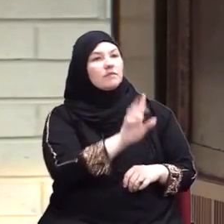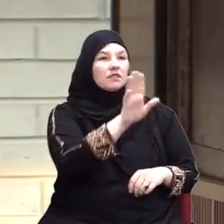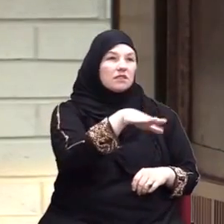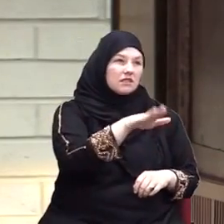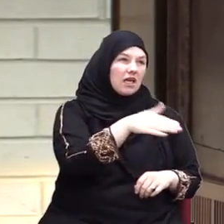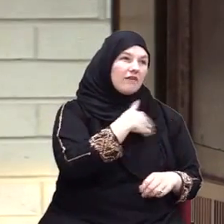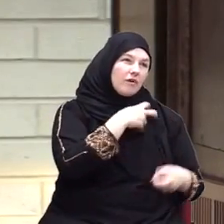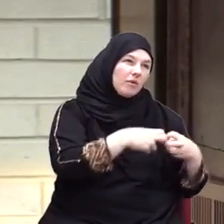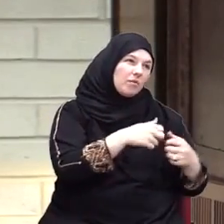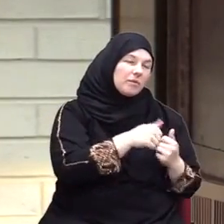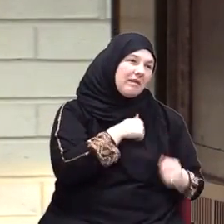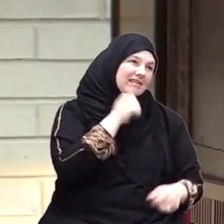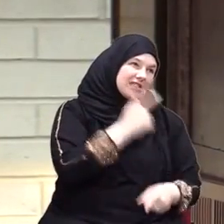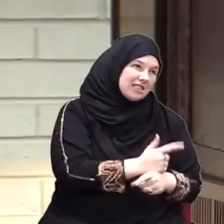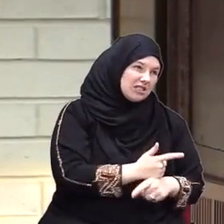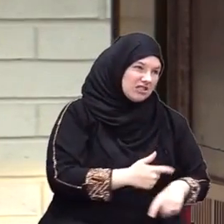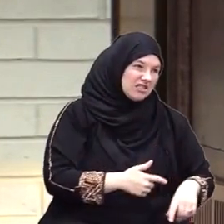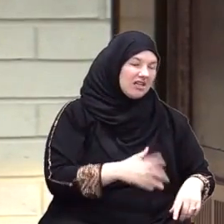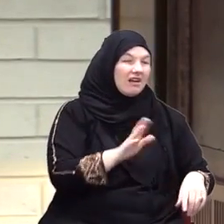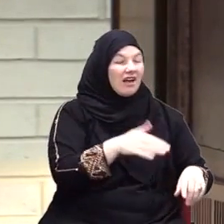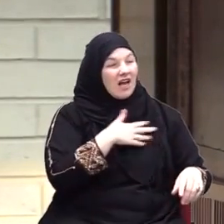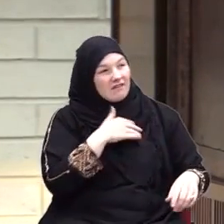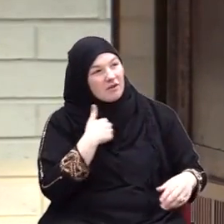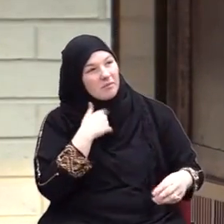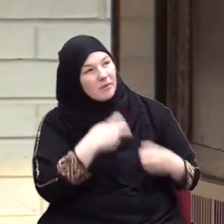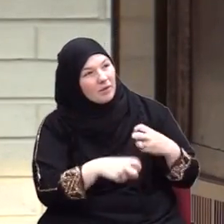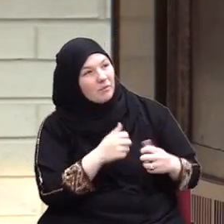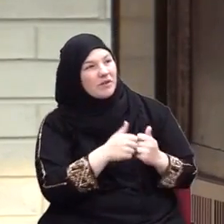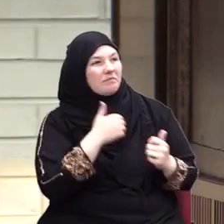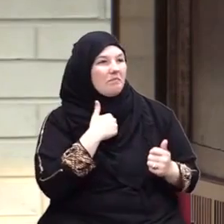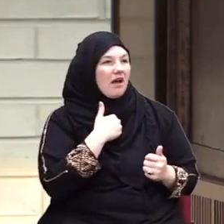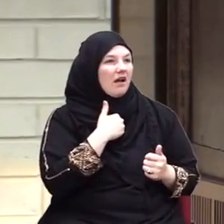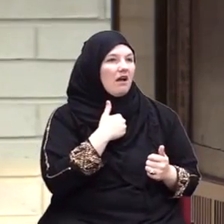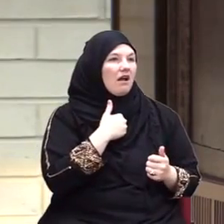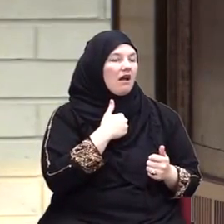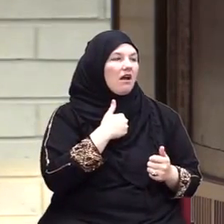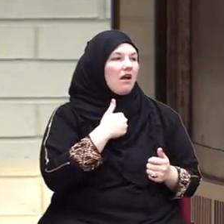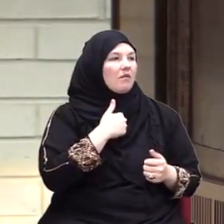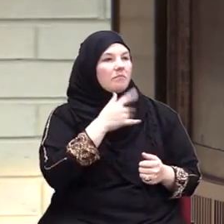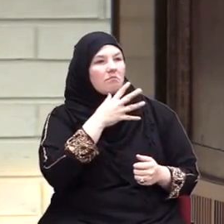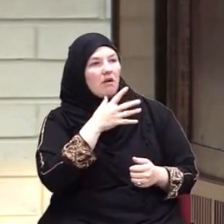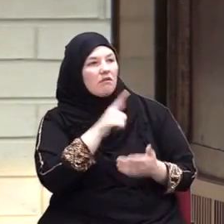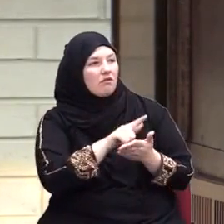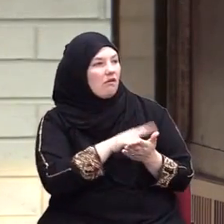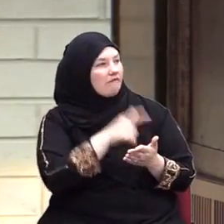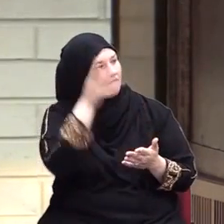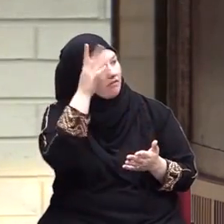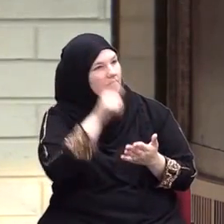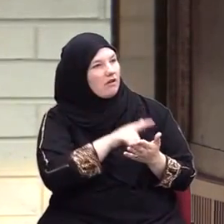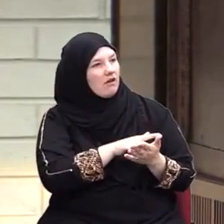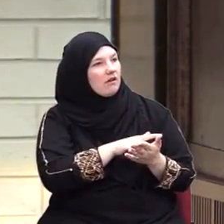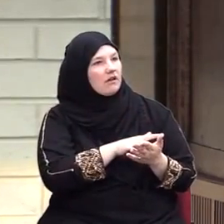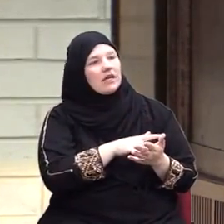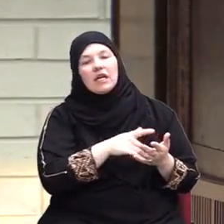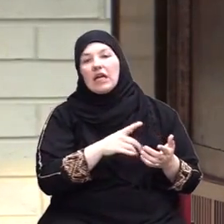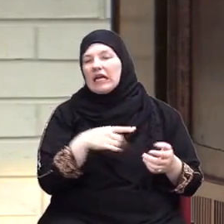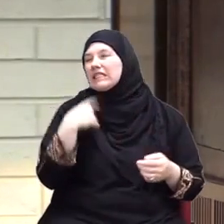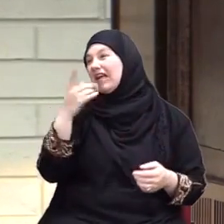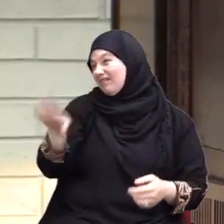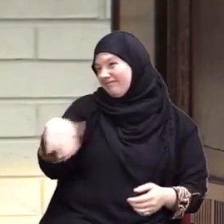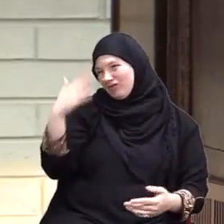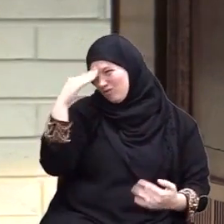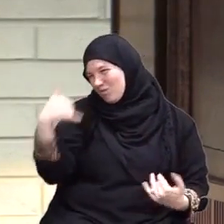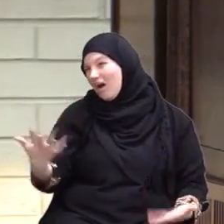him and tell him, I have a problem with my sister. I have a problem with my in-laws. And says, oh, do you know what? I killed